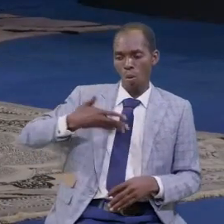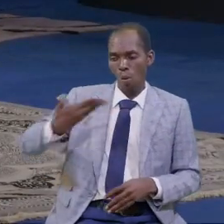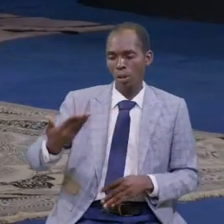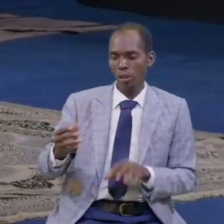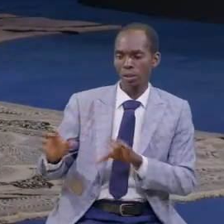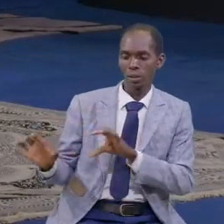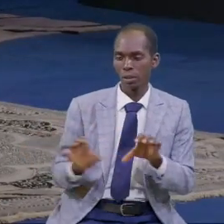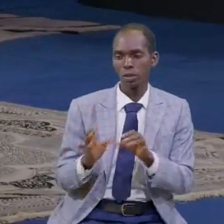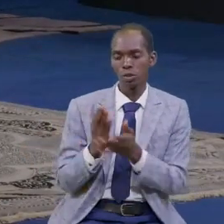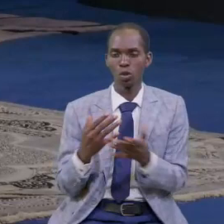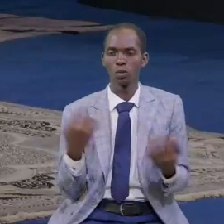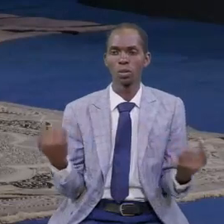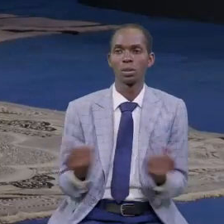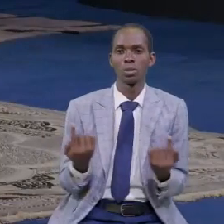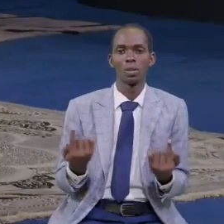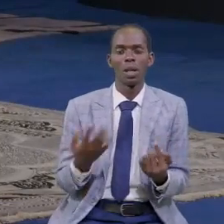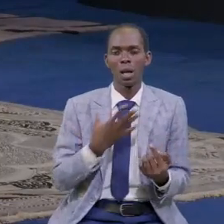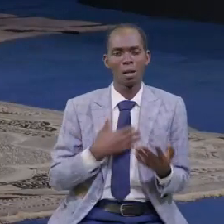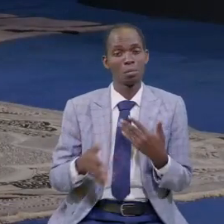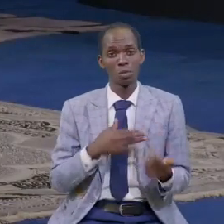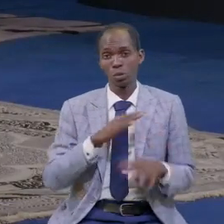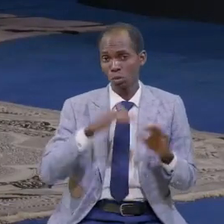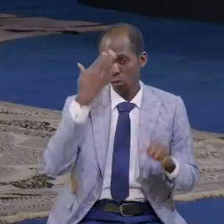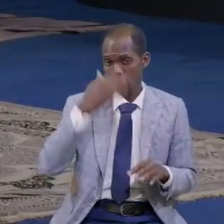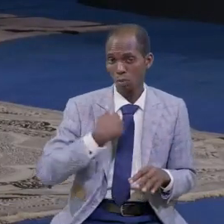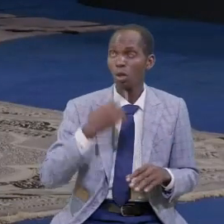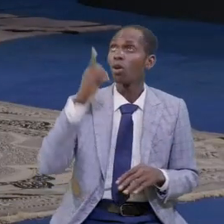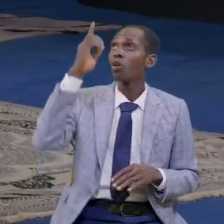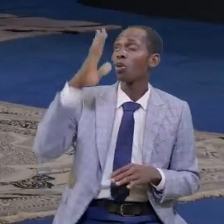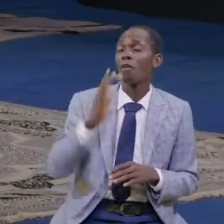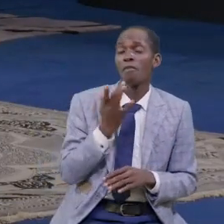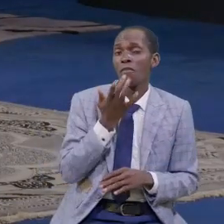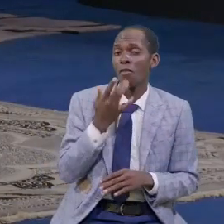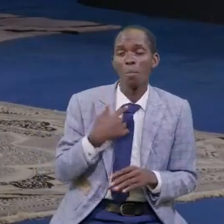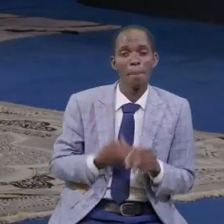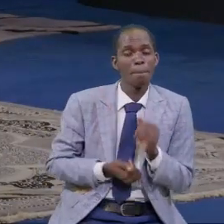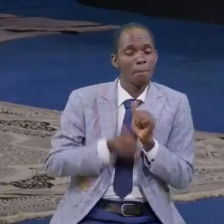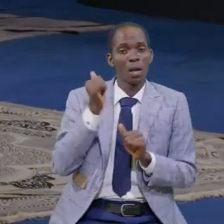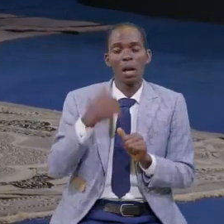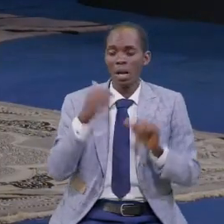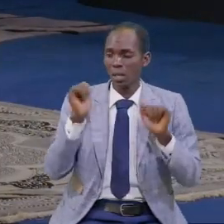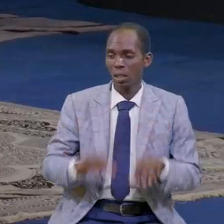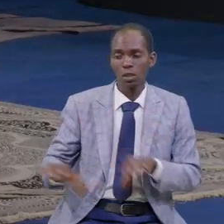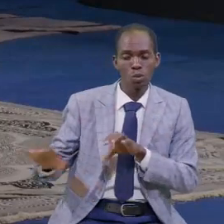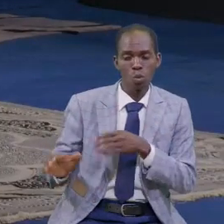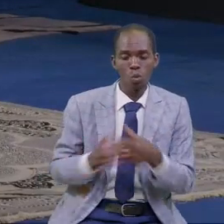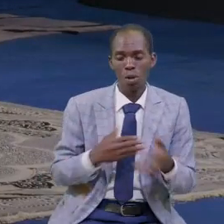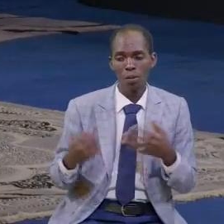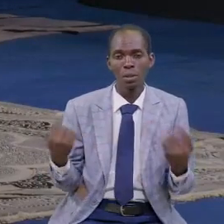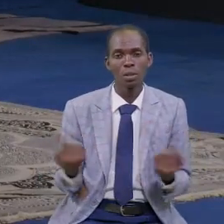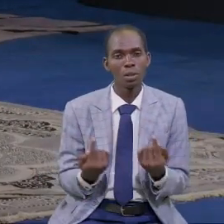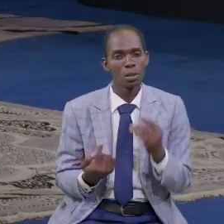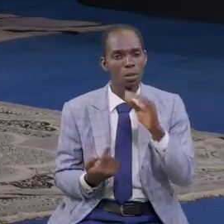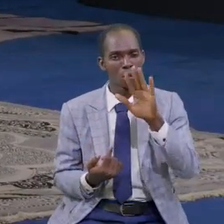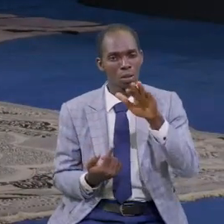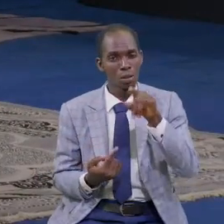the favorite of God. And so I can do whatever. You will discover to your